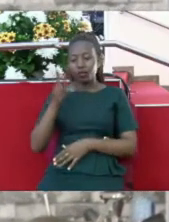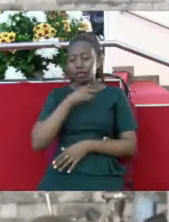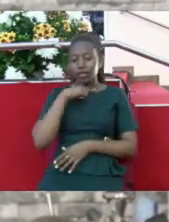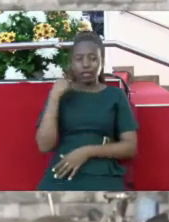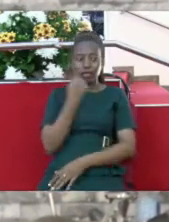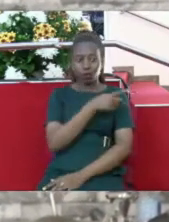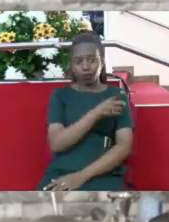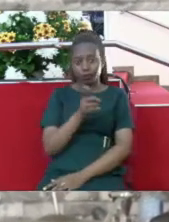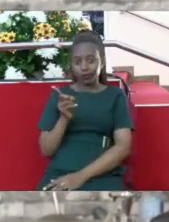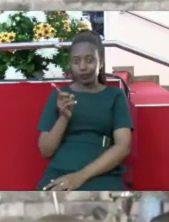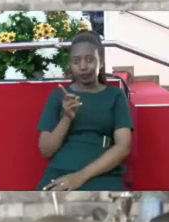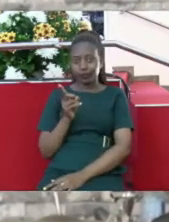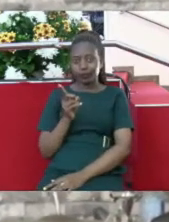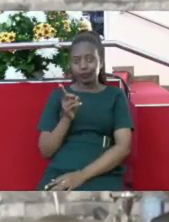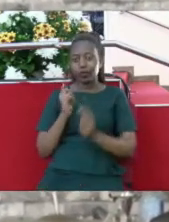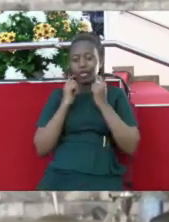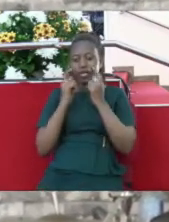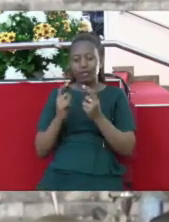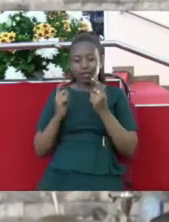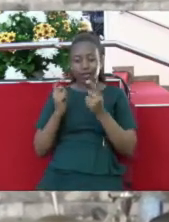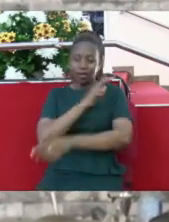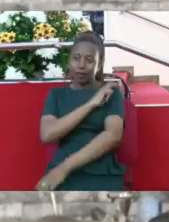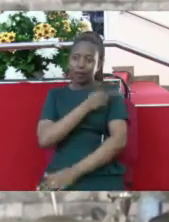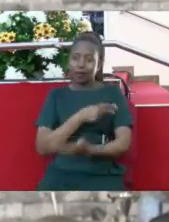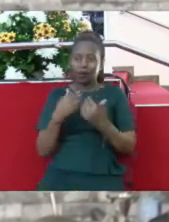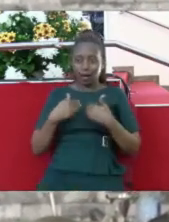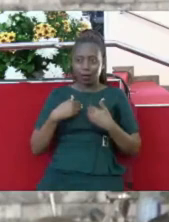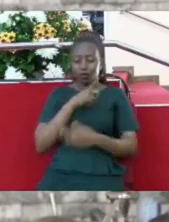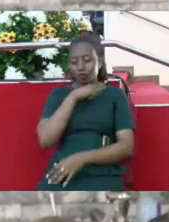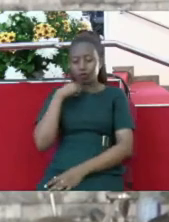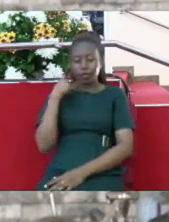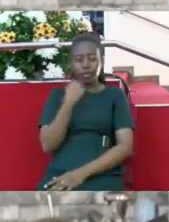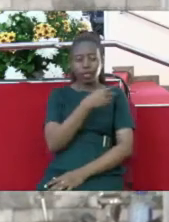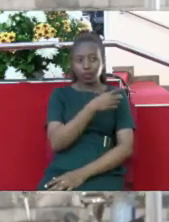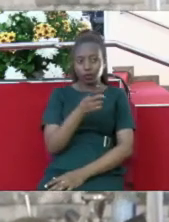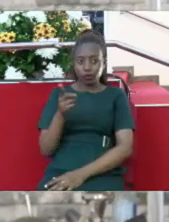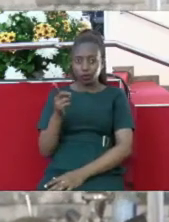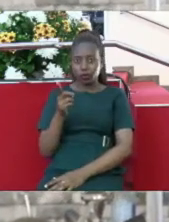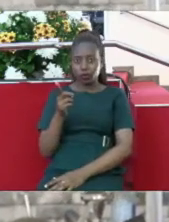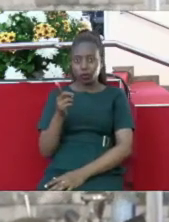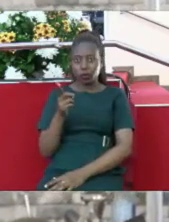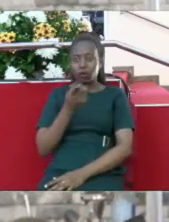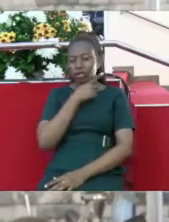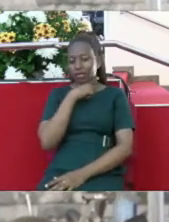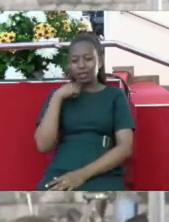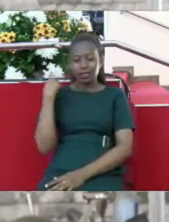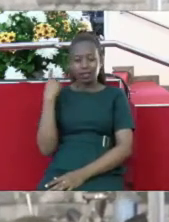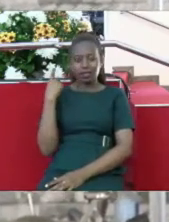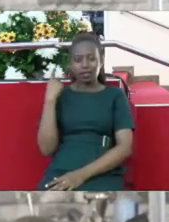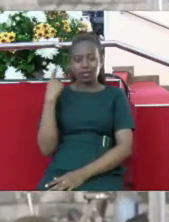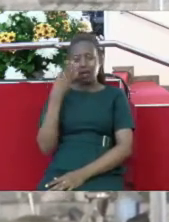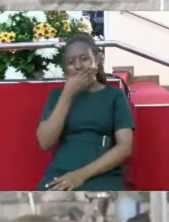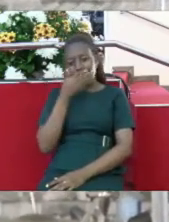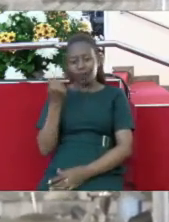Dhambi itakuua. Sin has power to kill. Dhambi iko na nguvu ya kuua. Sin kills the best of friendships. Dhambi